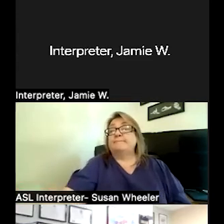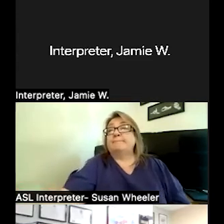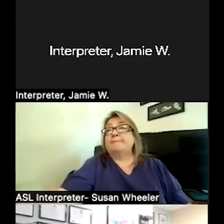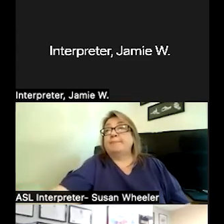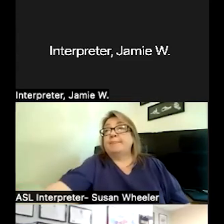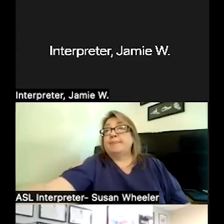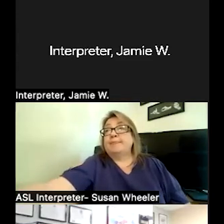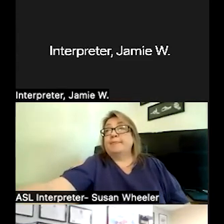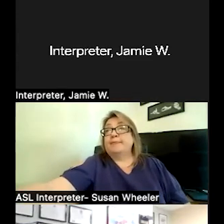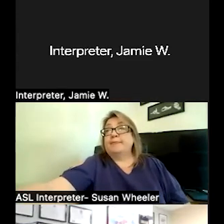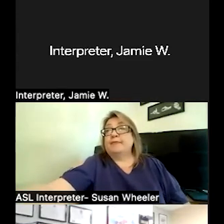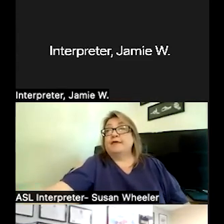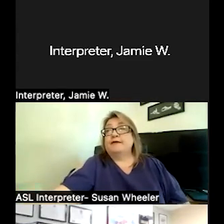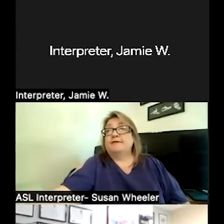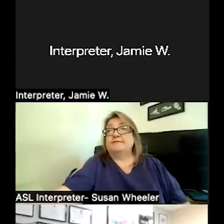Next.